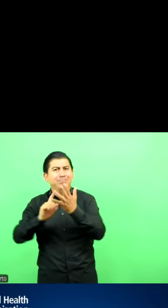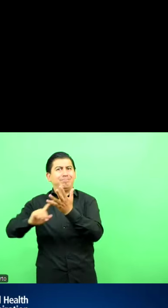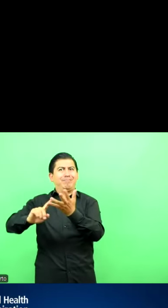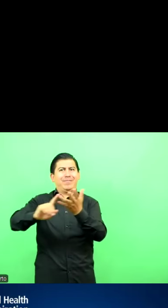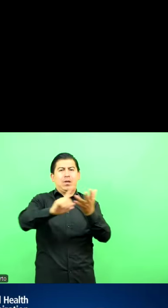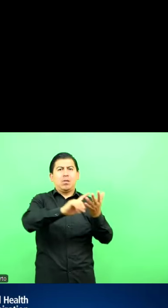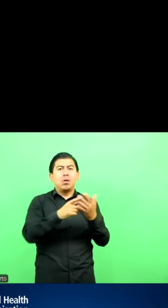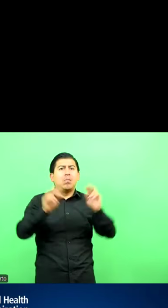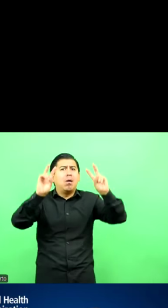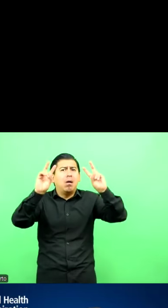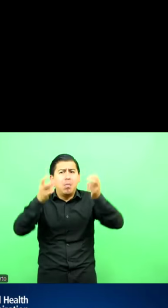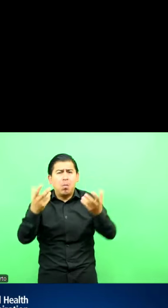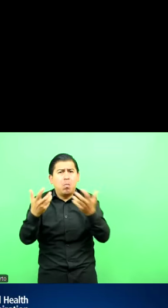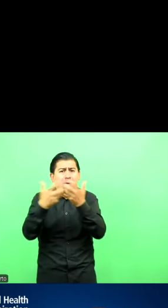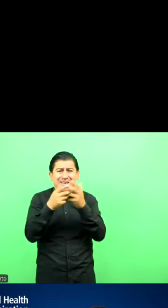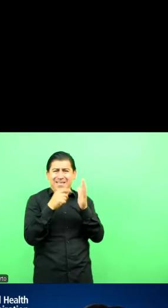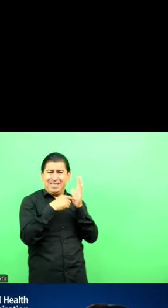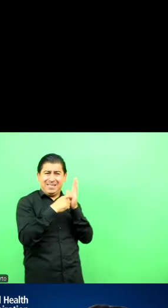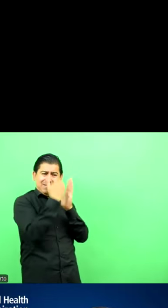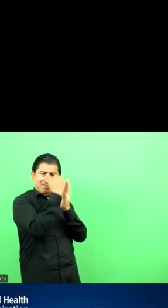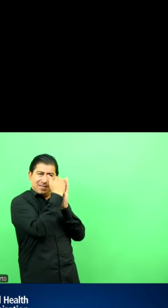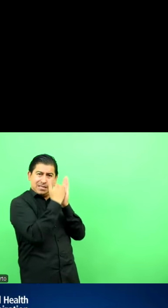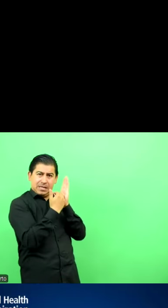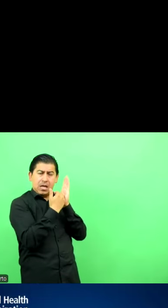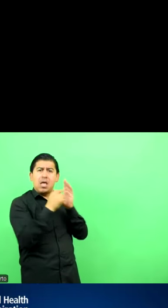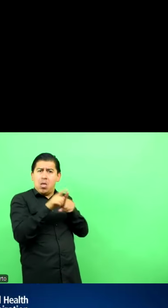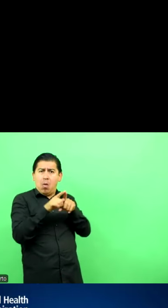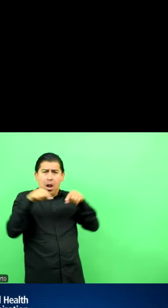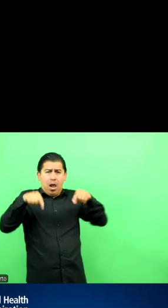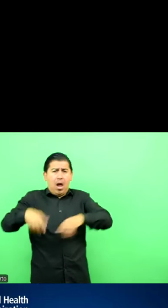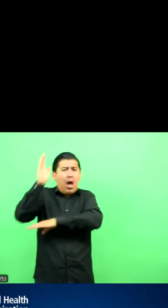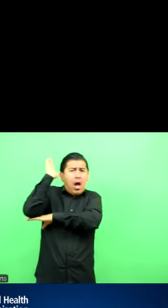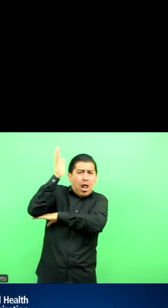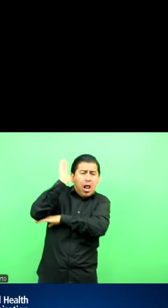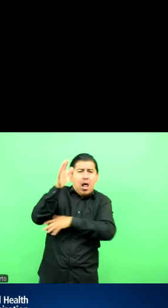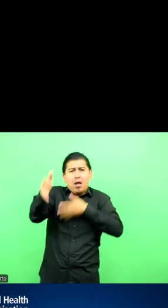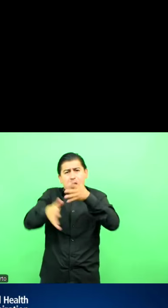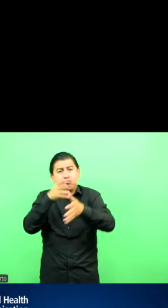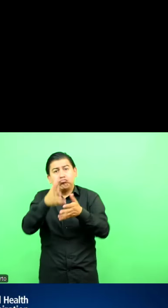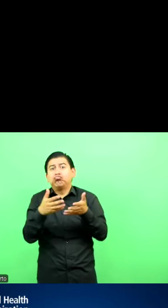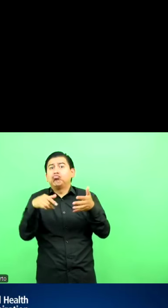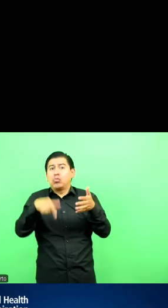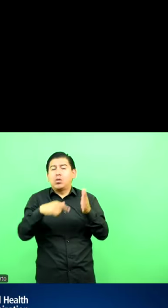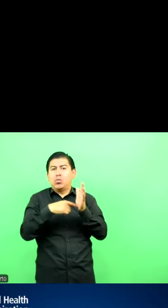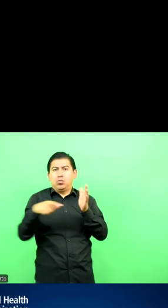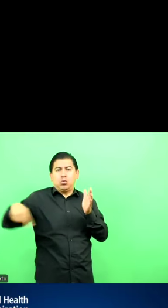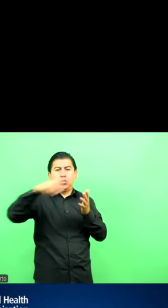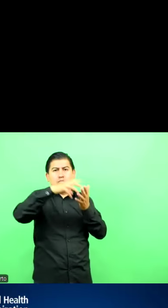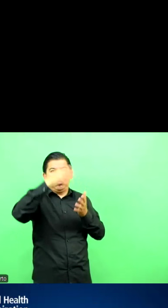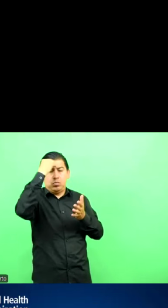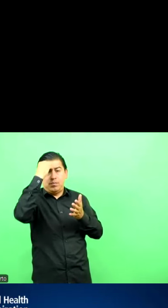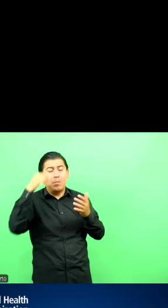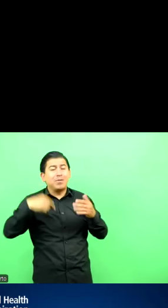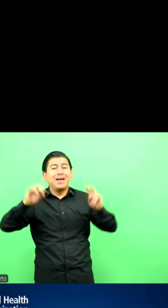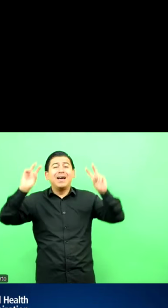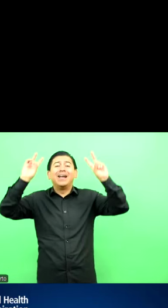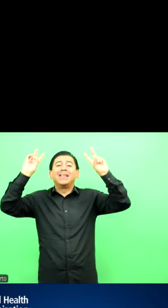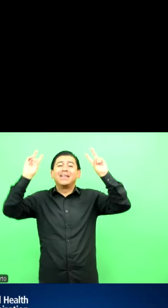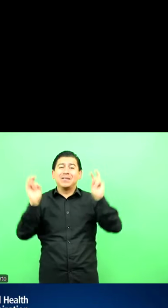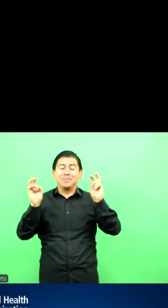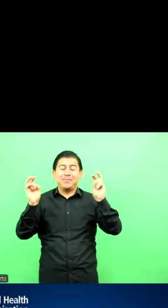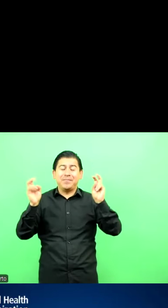program. So that's a reason I thought that it's very important to highlight and allude to that what we are discussing today are completely